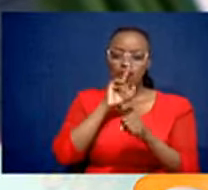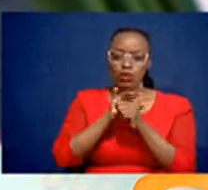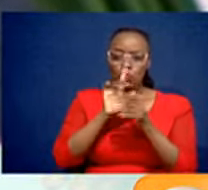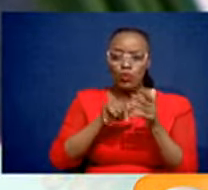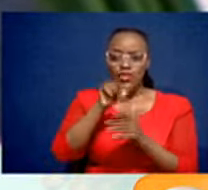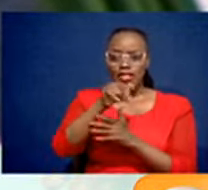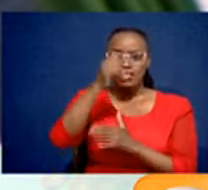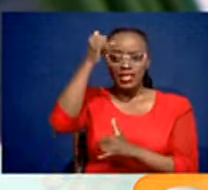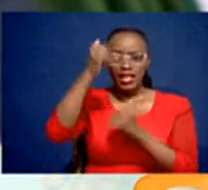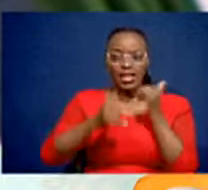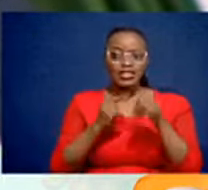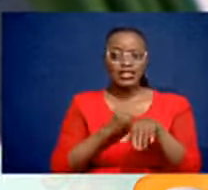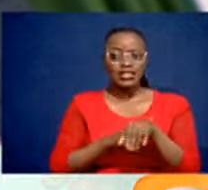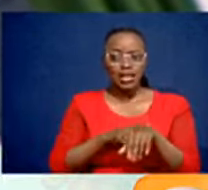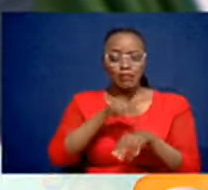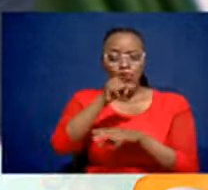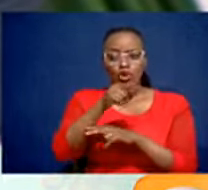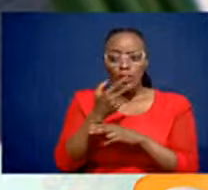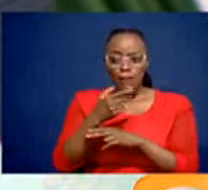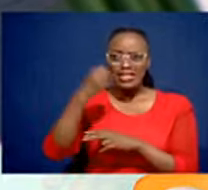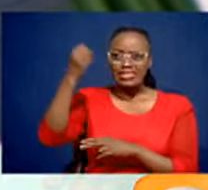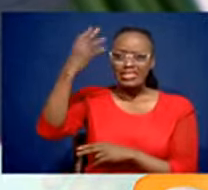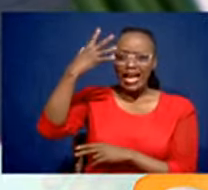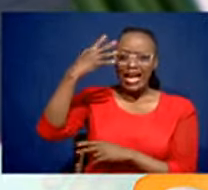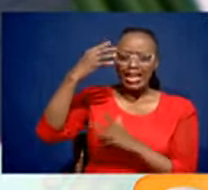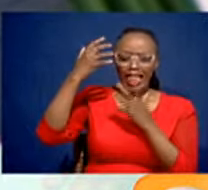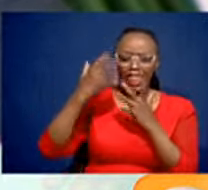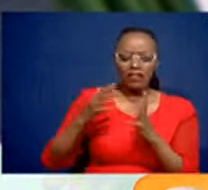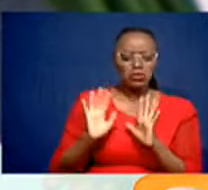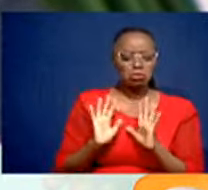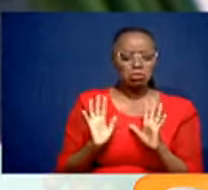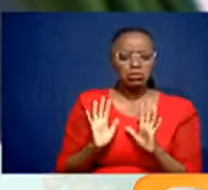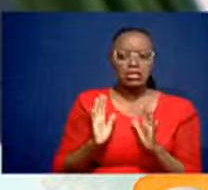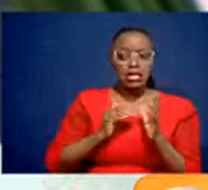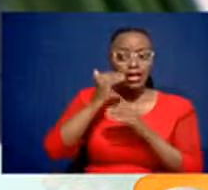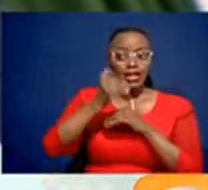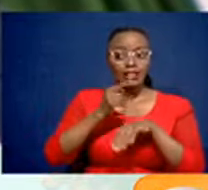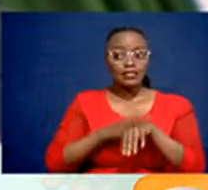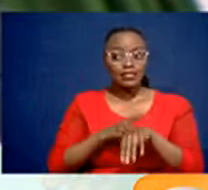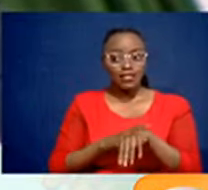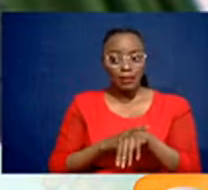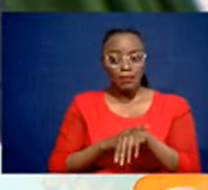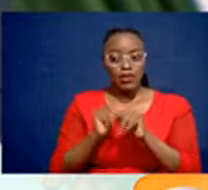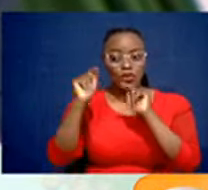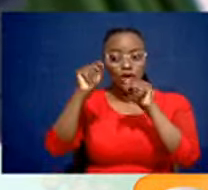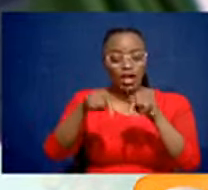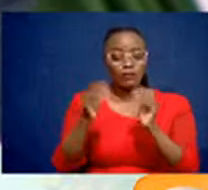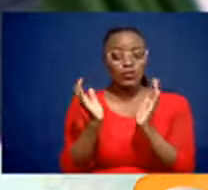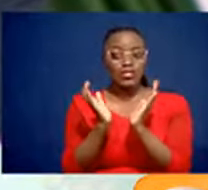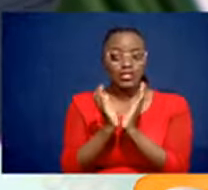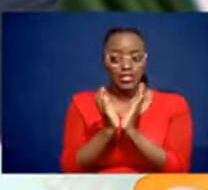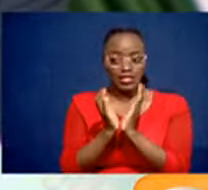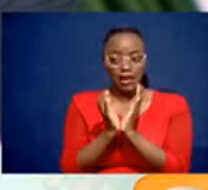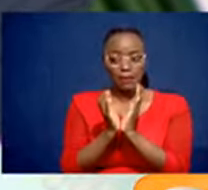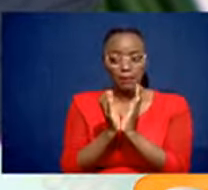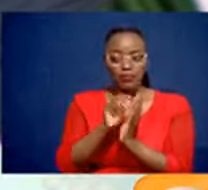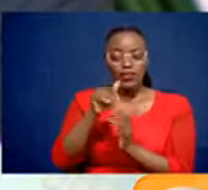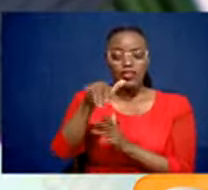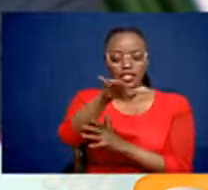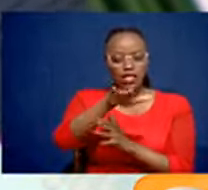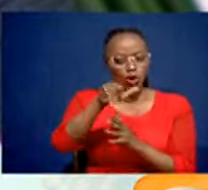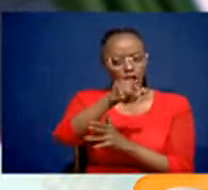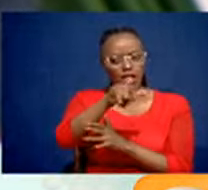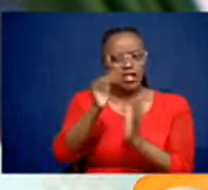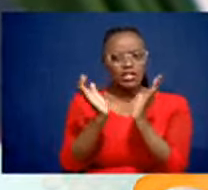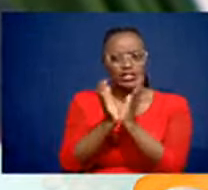this will be the last time that you will be beaten by the sun. The next time you come to this stadium, this whole